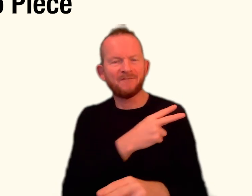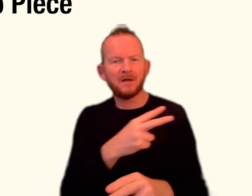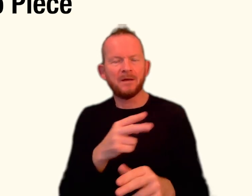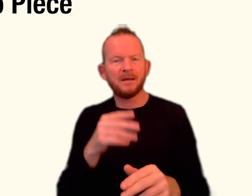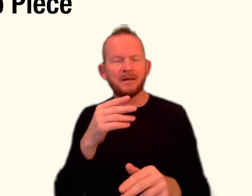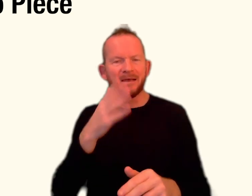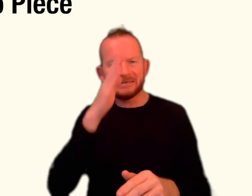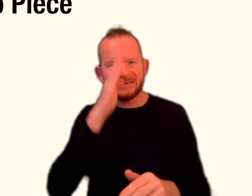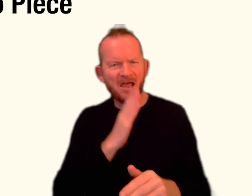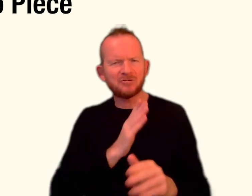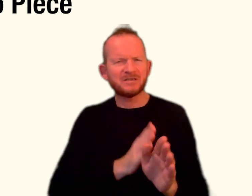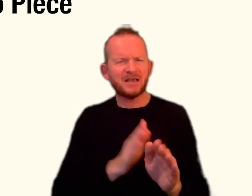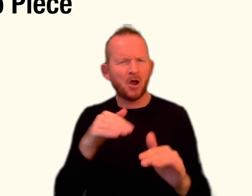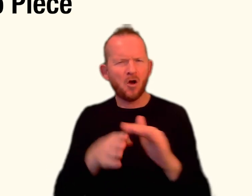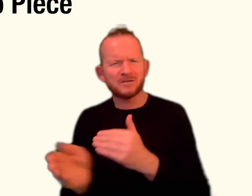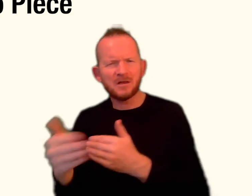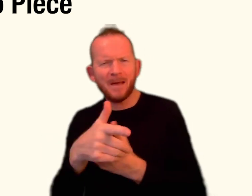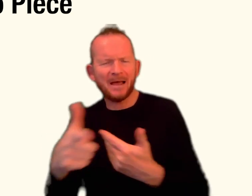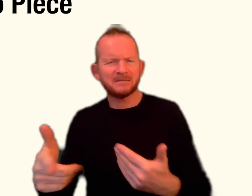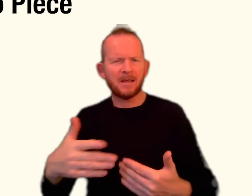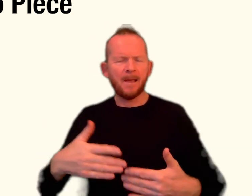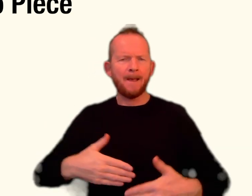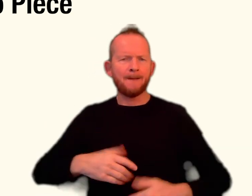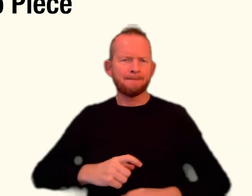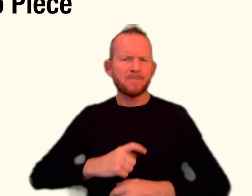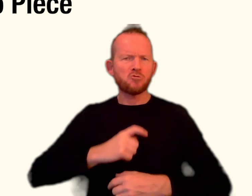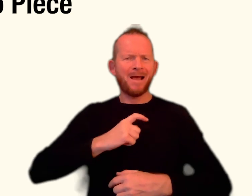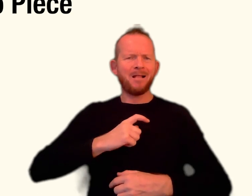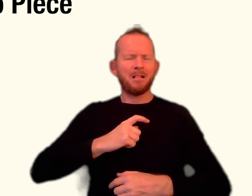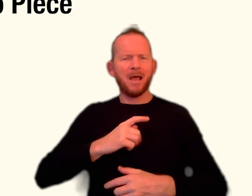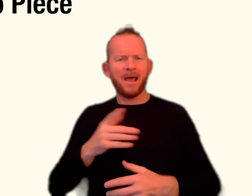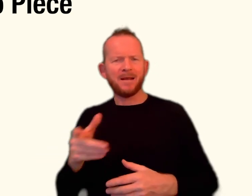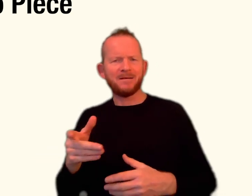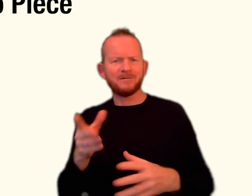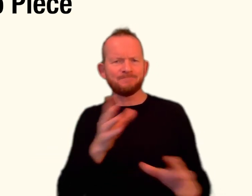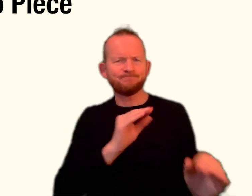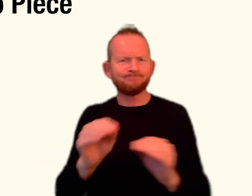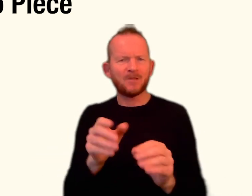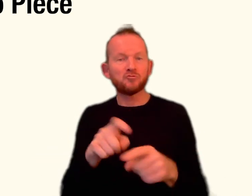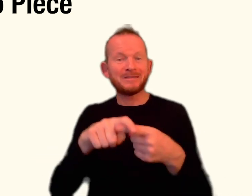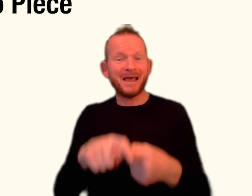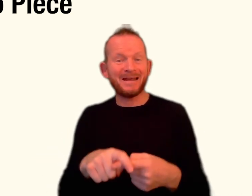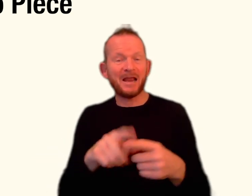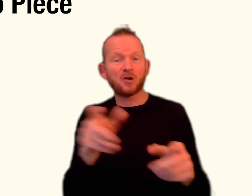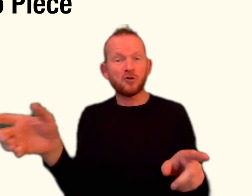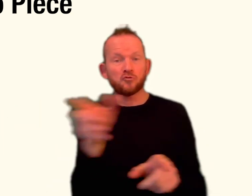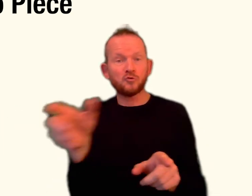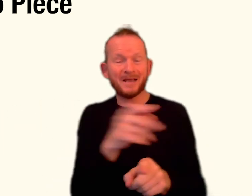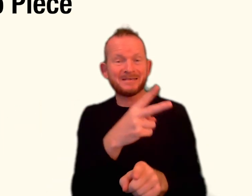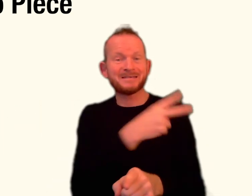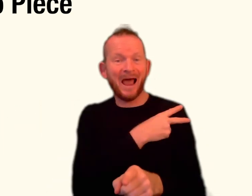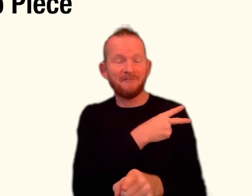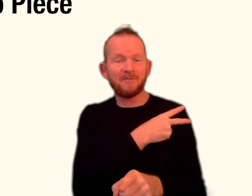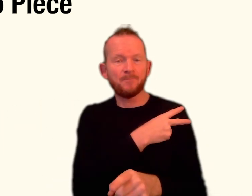far as its morale and its capability of retaining and recruiting staff is concerned. Probably there's lots of